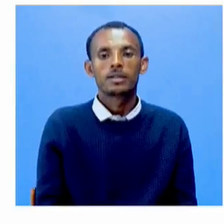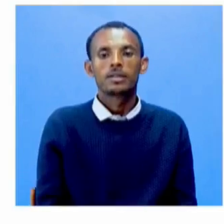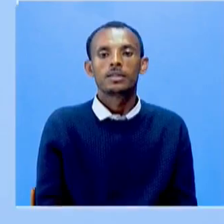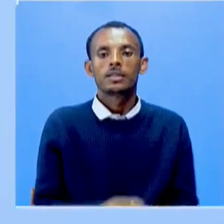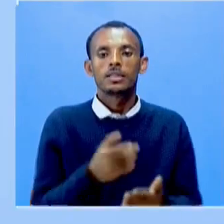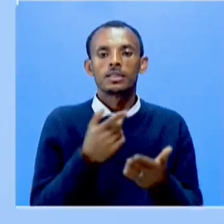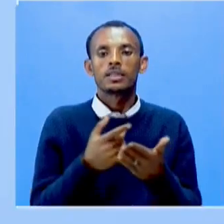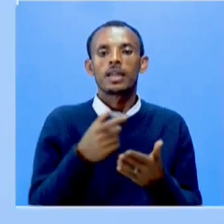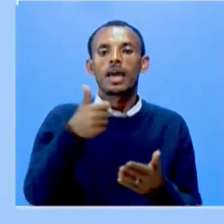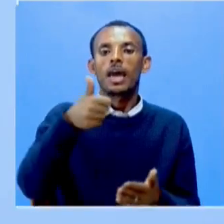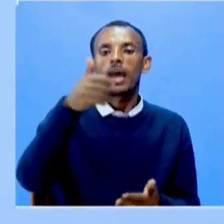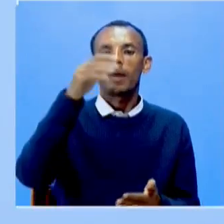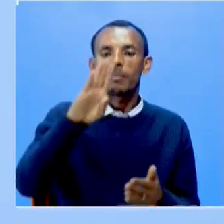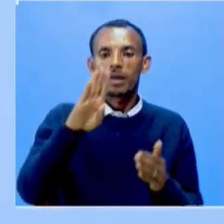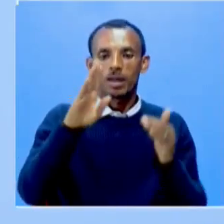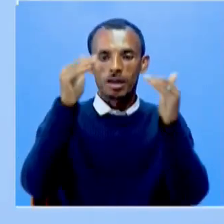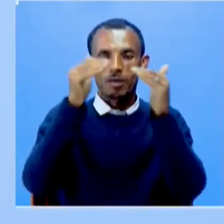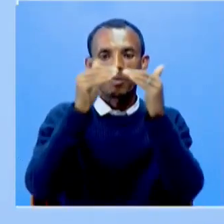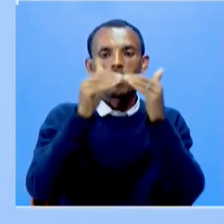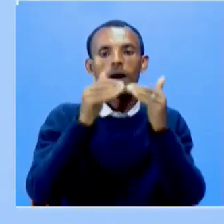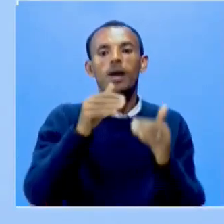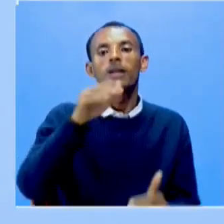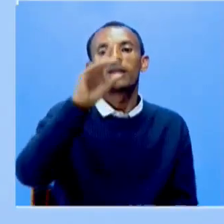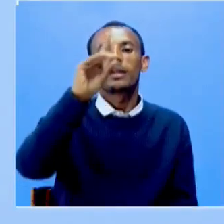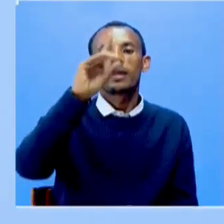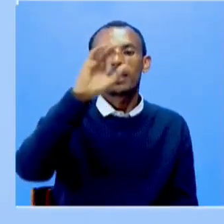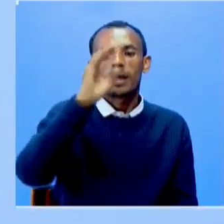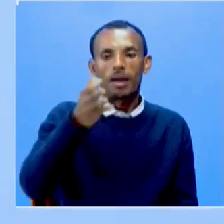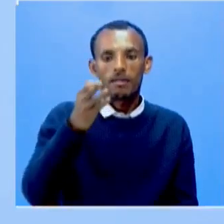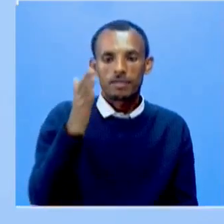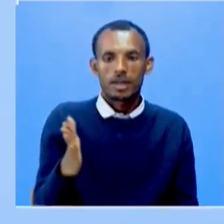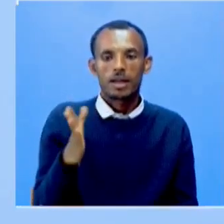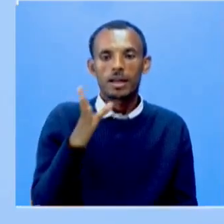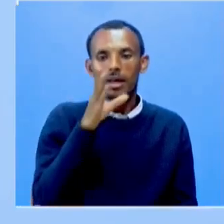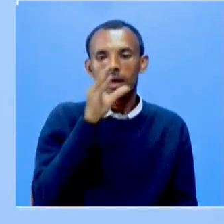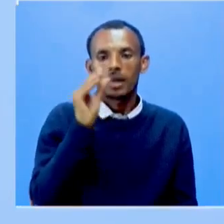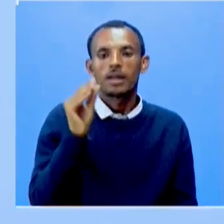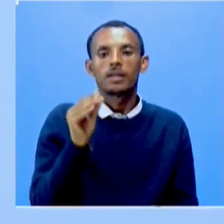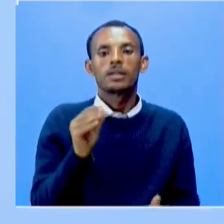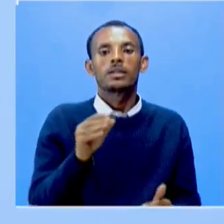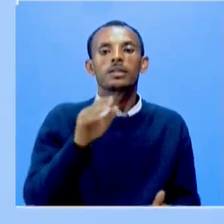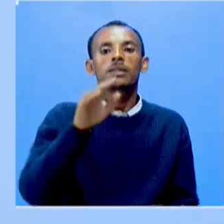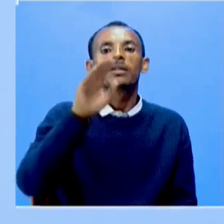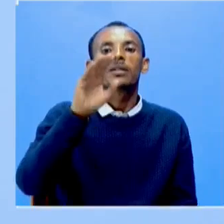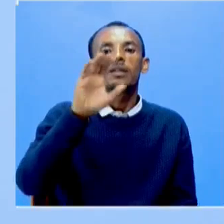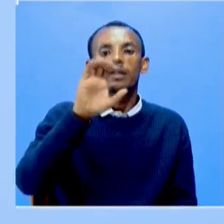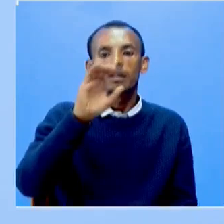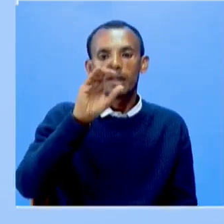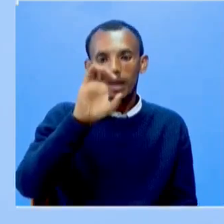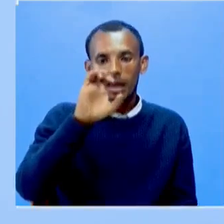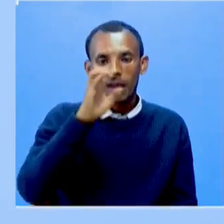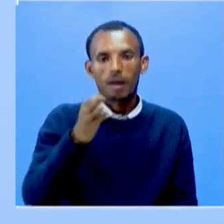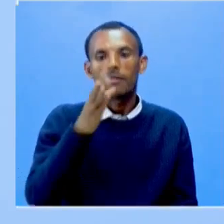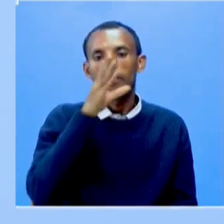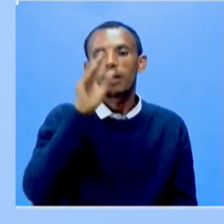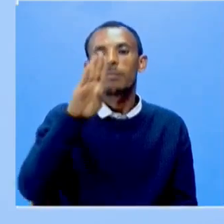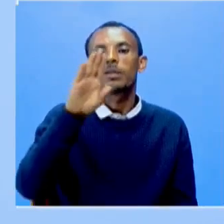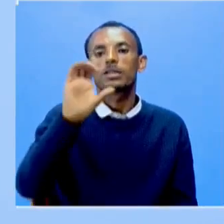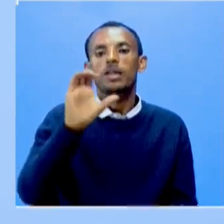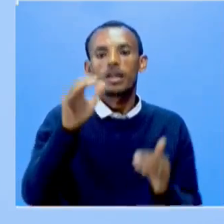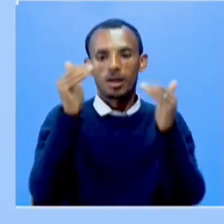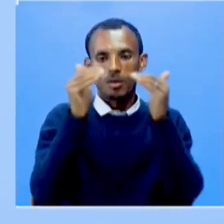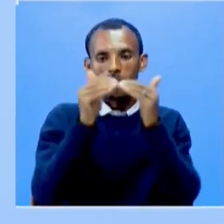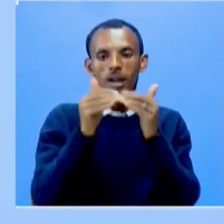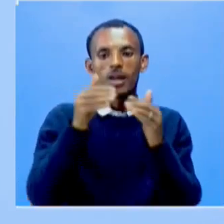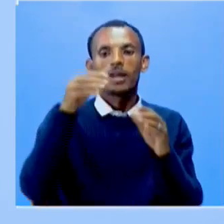this side is congruent to this one, this side is congruent to side EF, and the